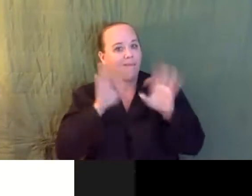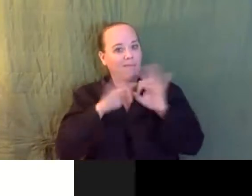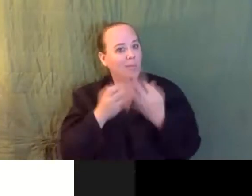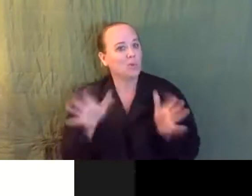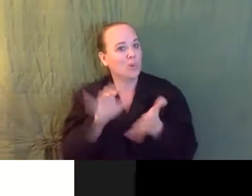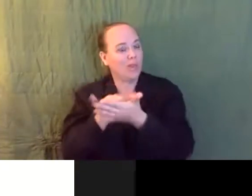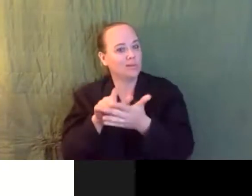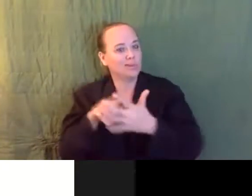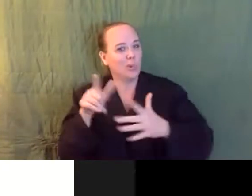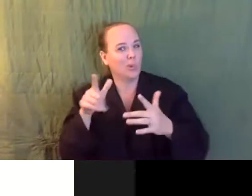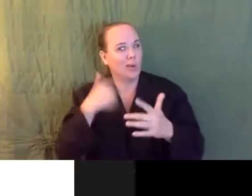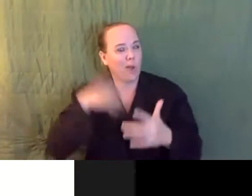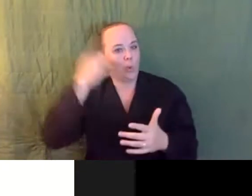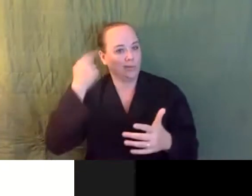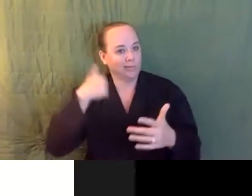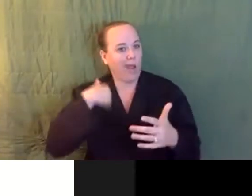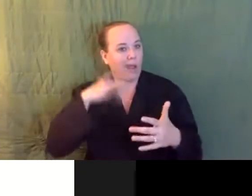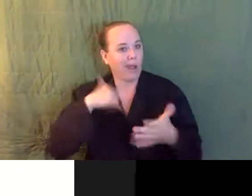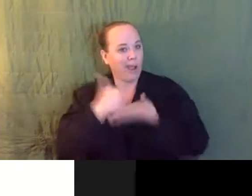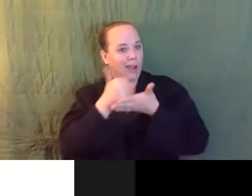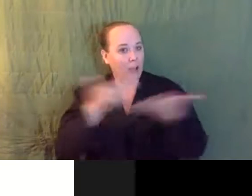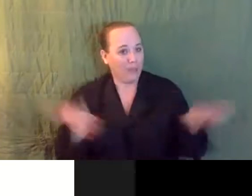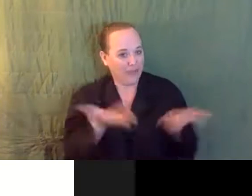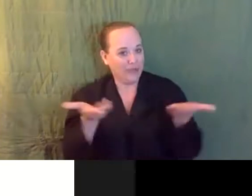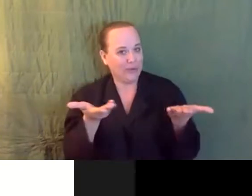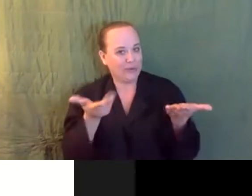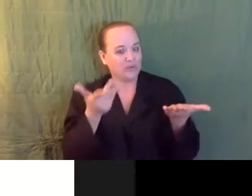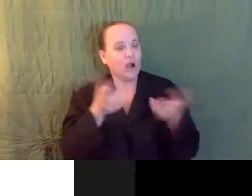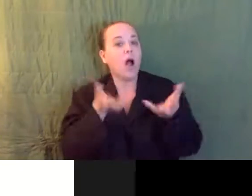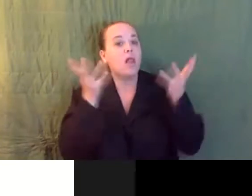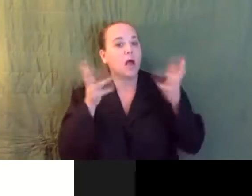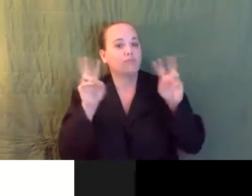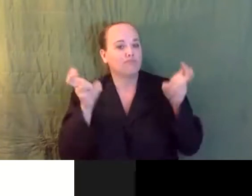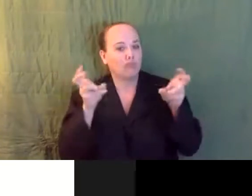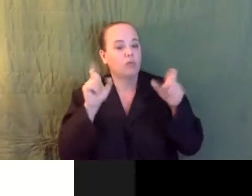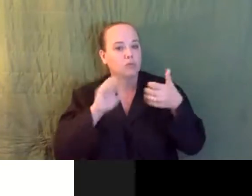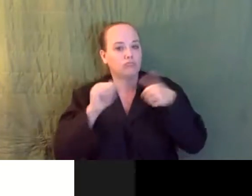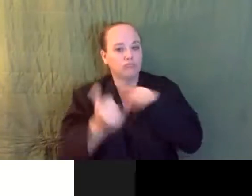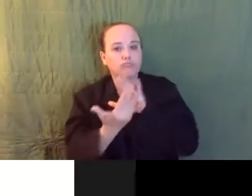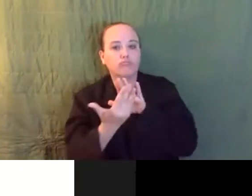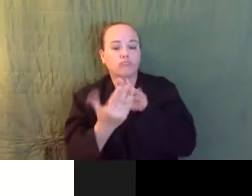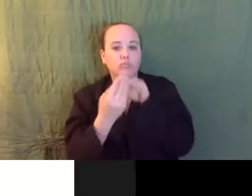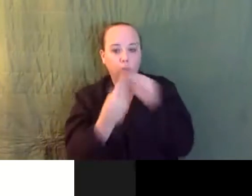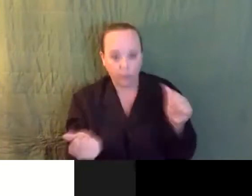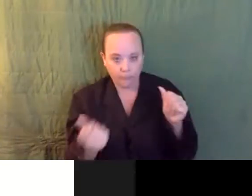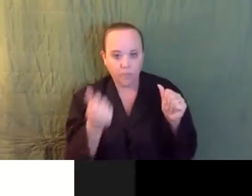I'm passionate about. There are a lot of issues that need to be addressed. And that's why we're running, I believe, the most